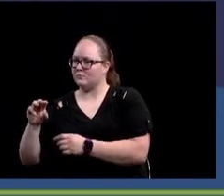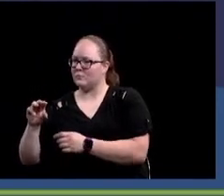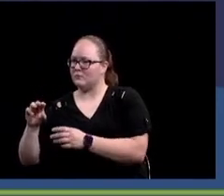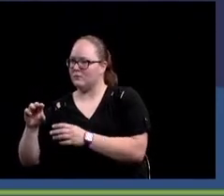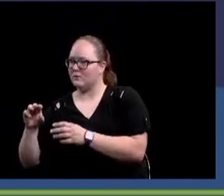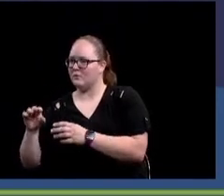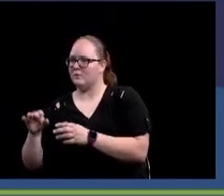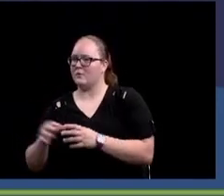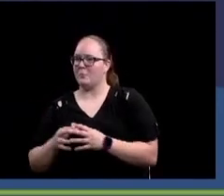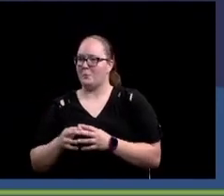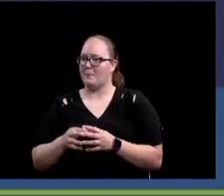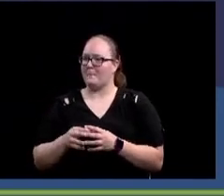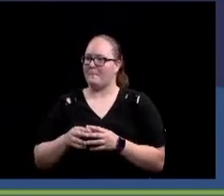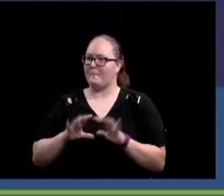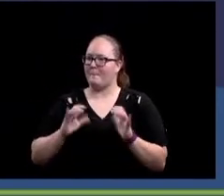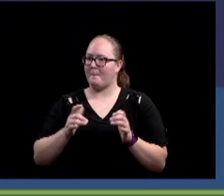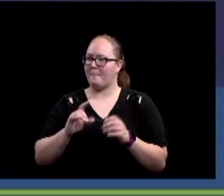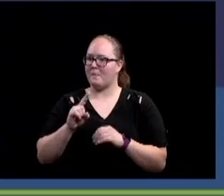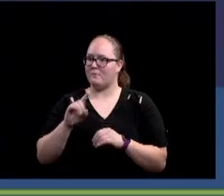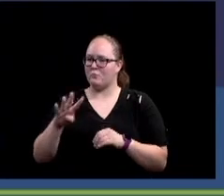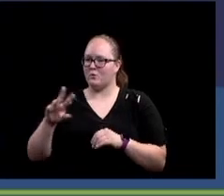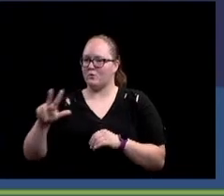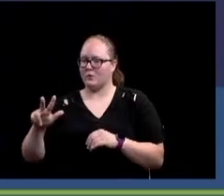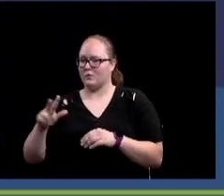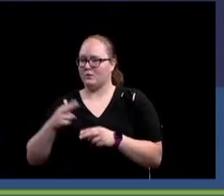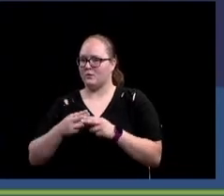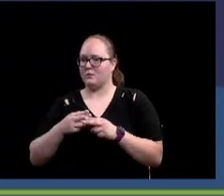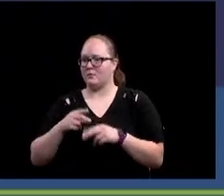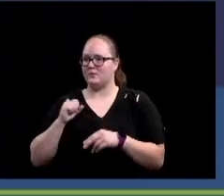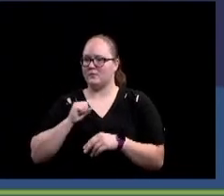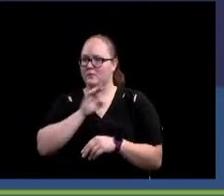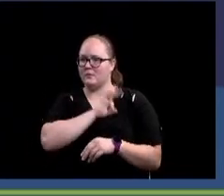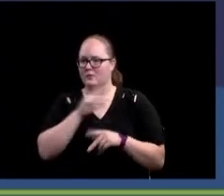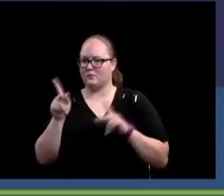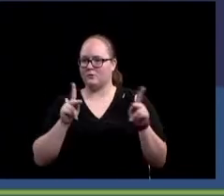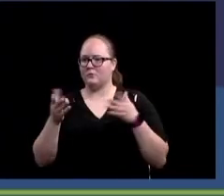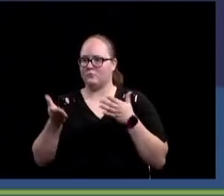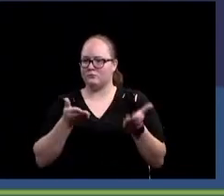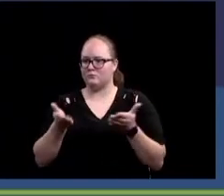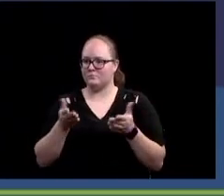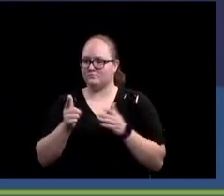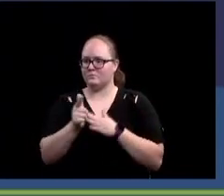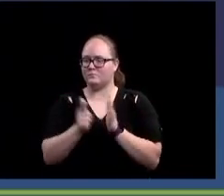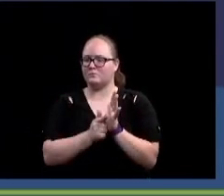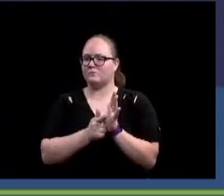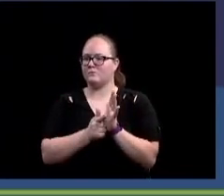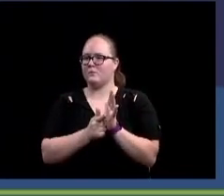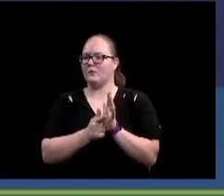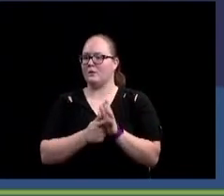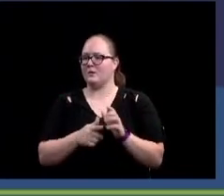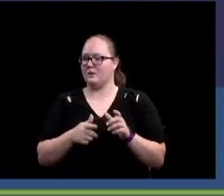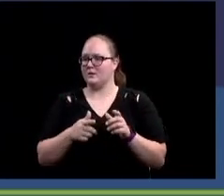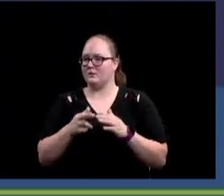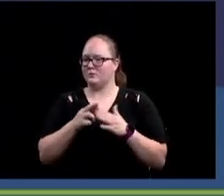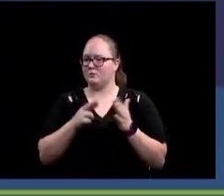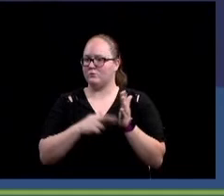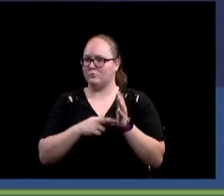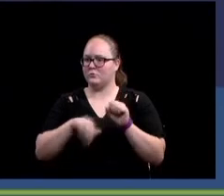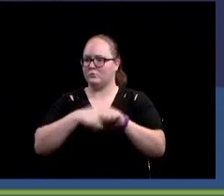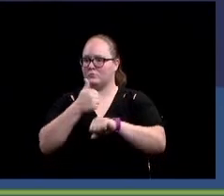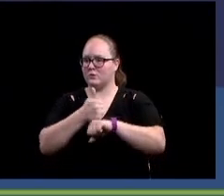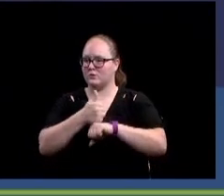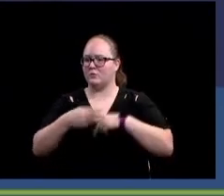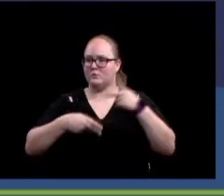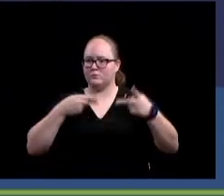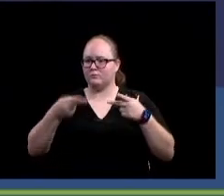Civil Service Statute, which includes establishing rules and regulations regarding hiring and dismissal of firefighters and police officers. The